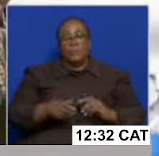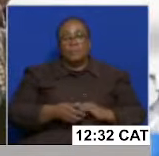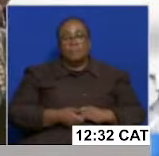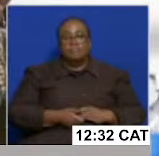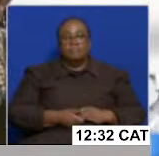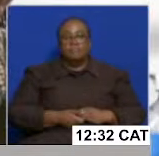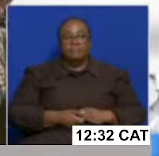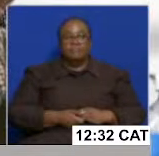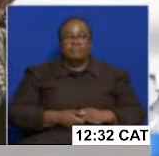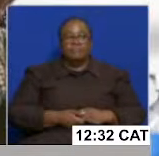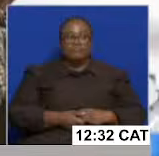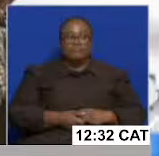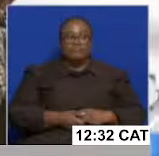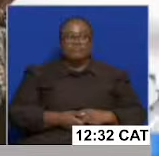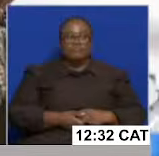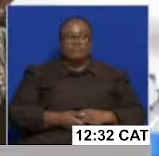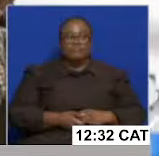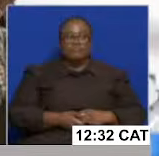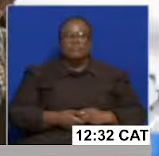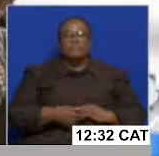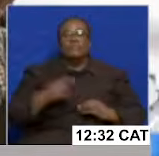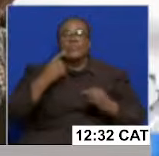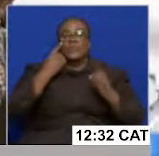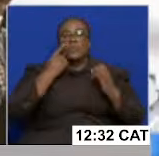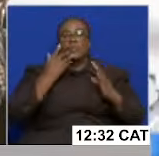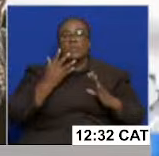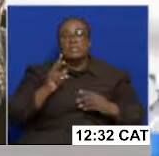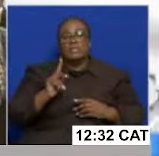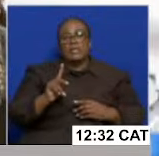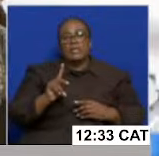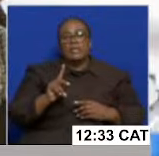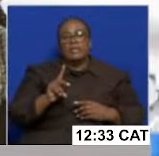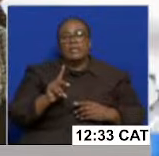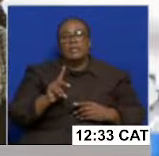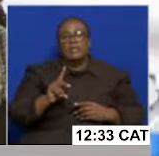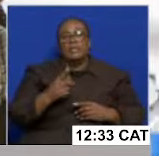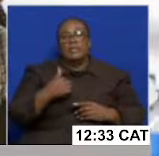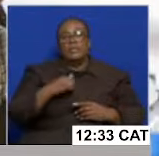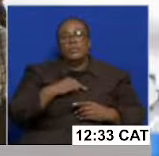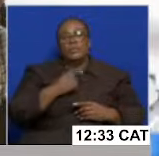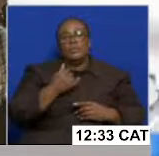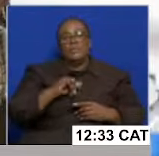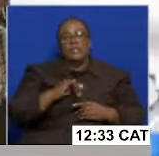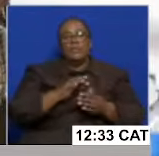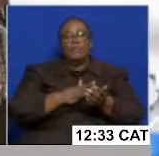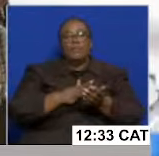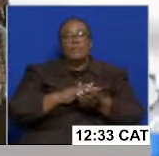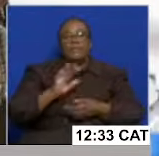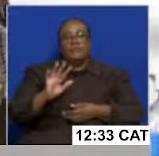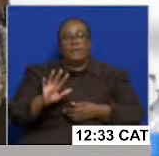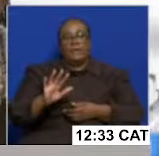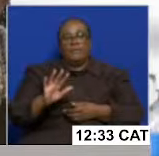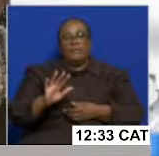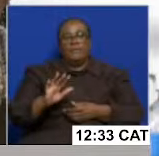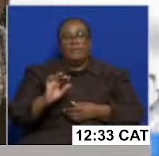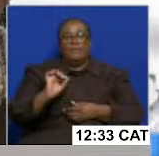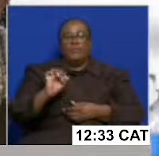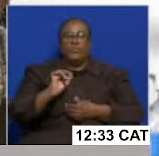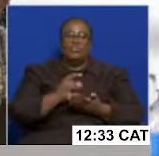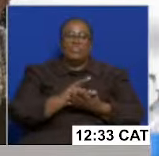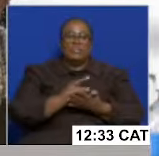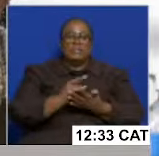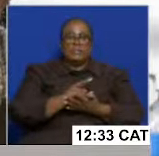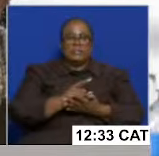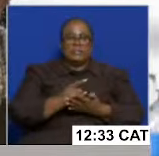Witness K, we're still on page 5 of your chats. Okay. Please